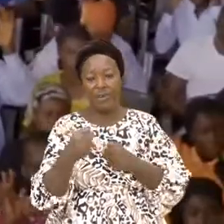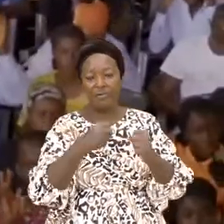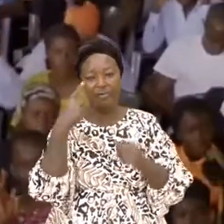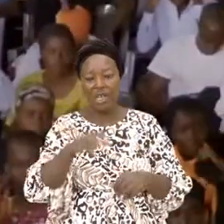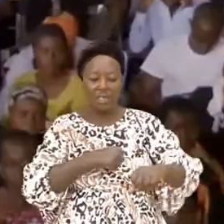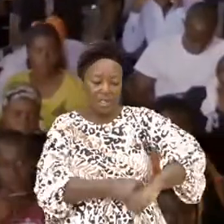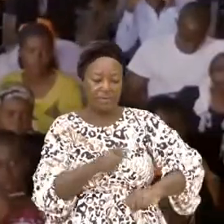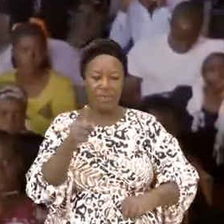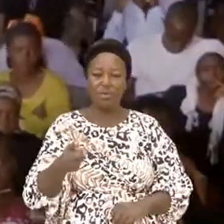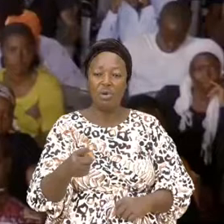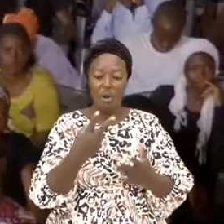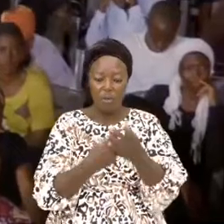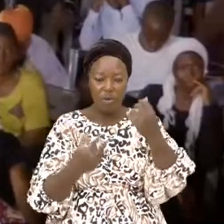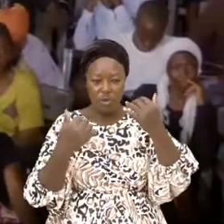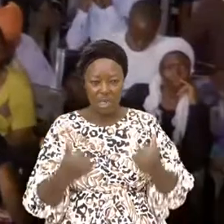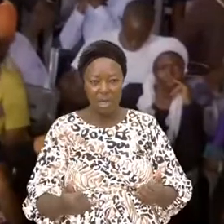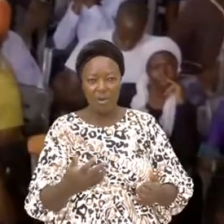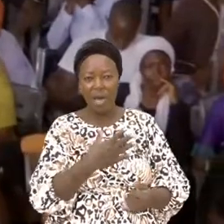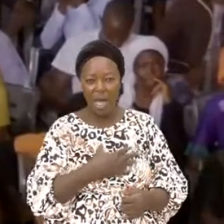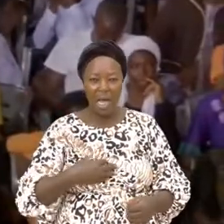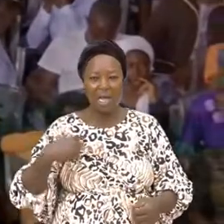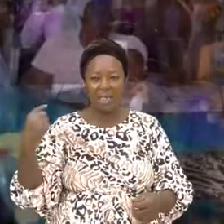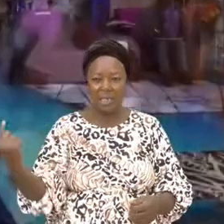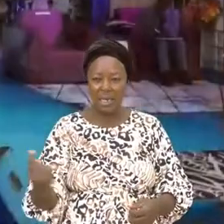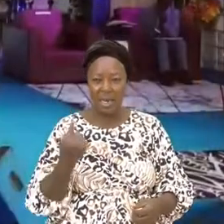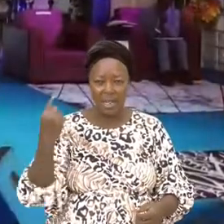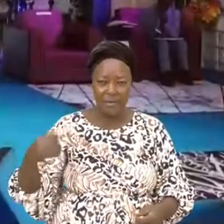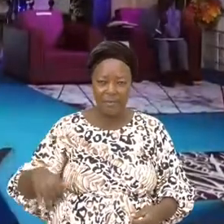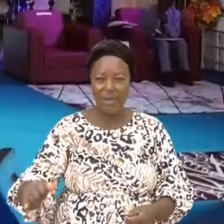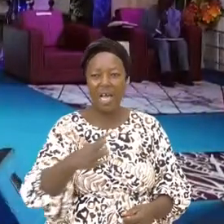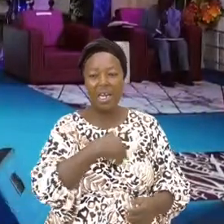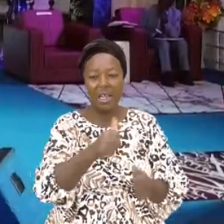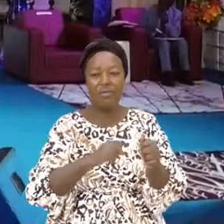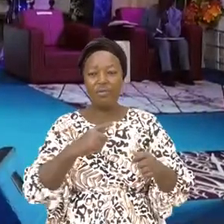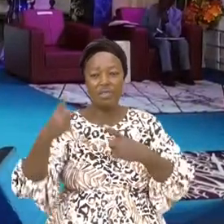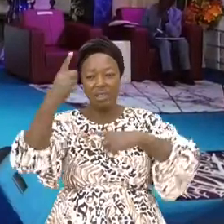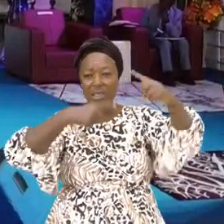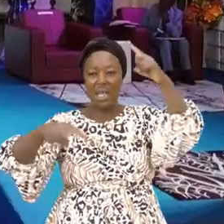now and ever. And everybody shout,